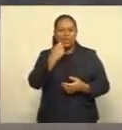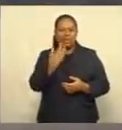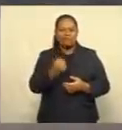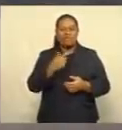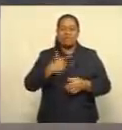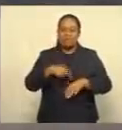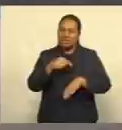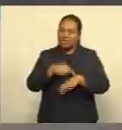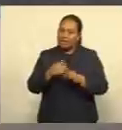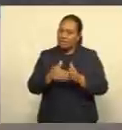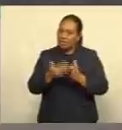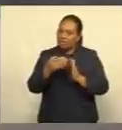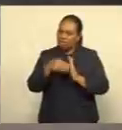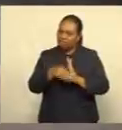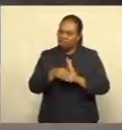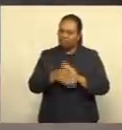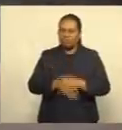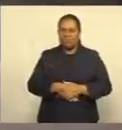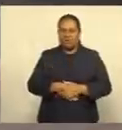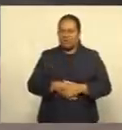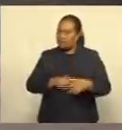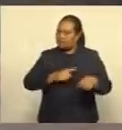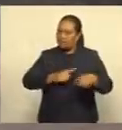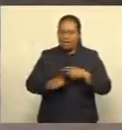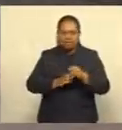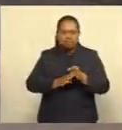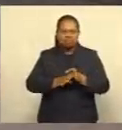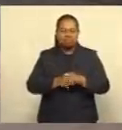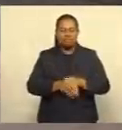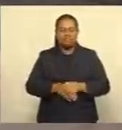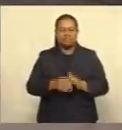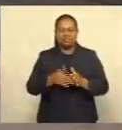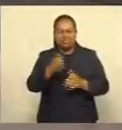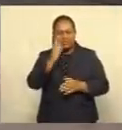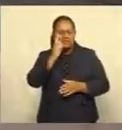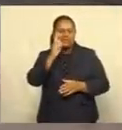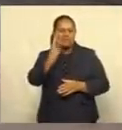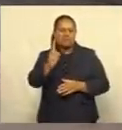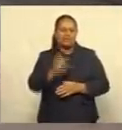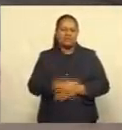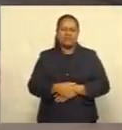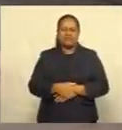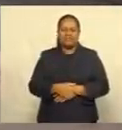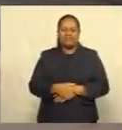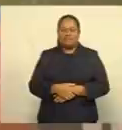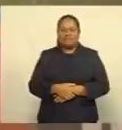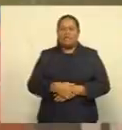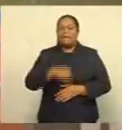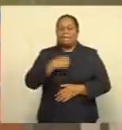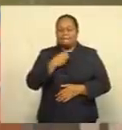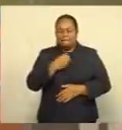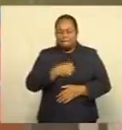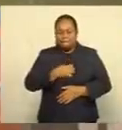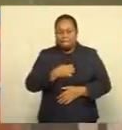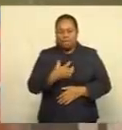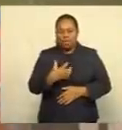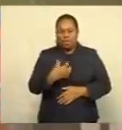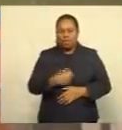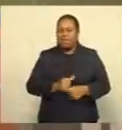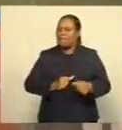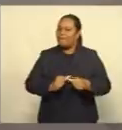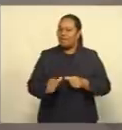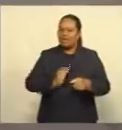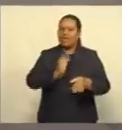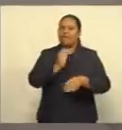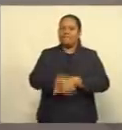down is just unbelievable so far. So we think he's gonna do much better than me and all